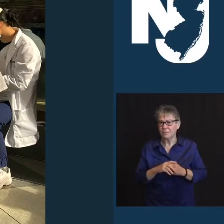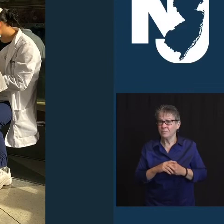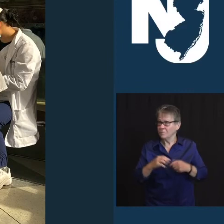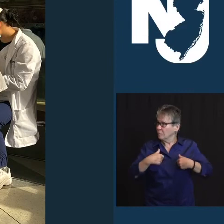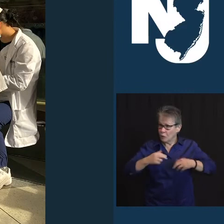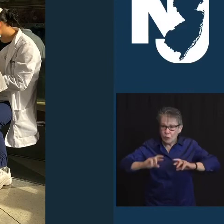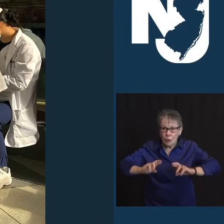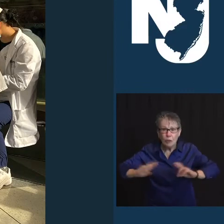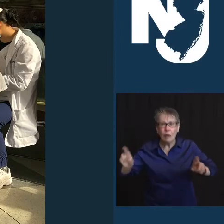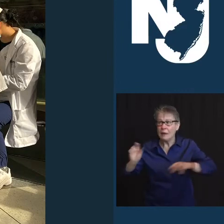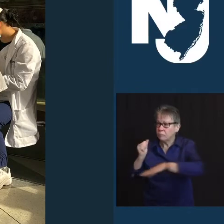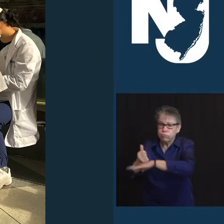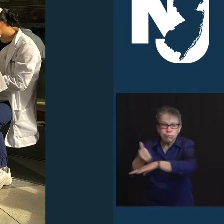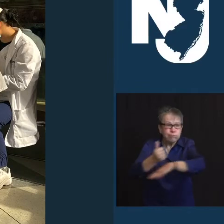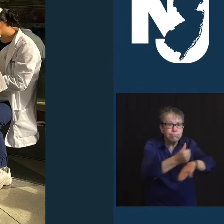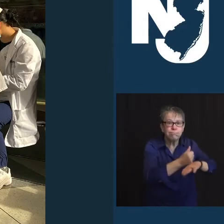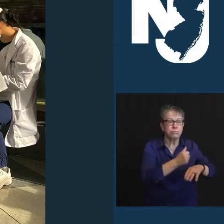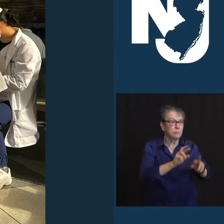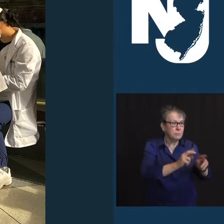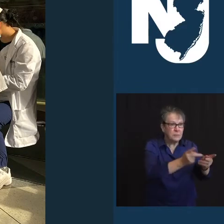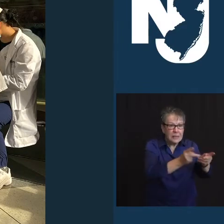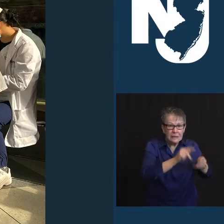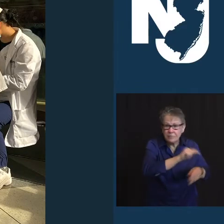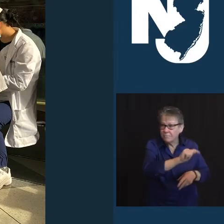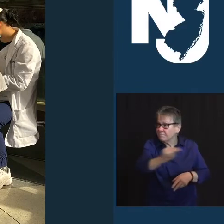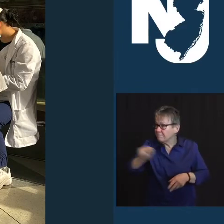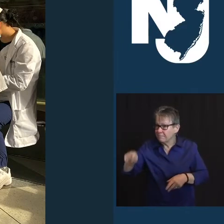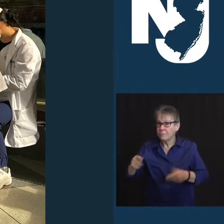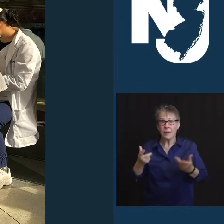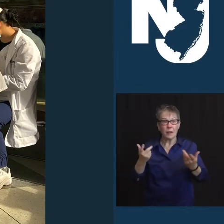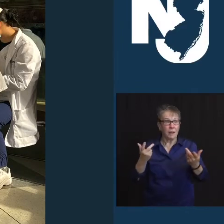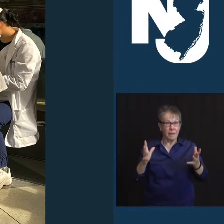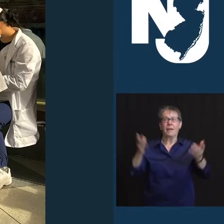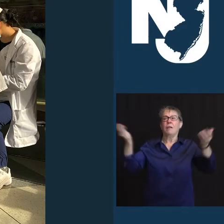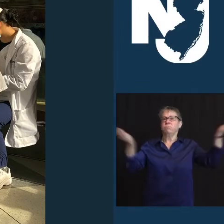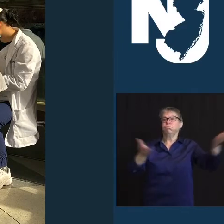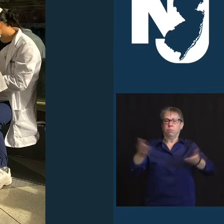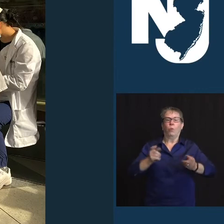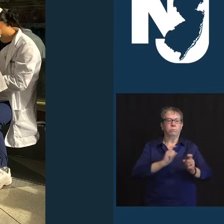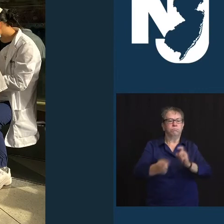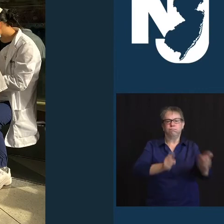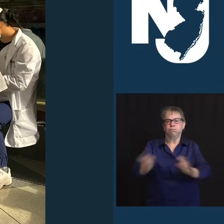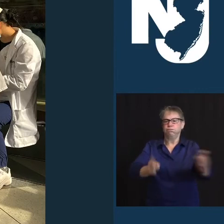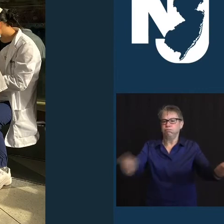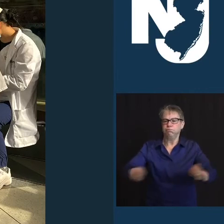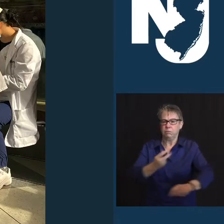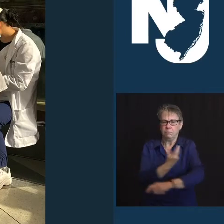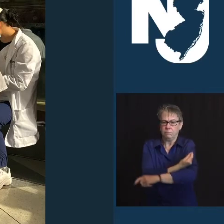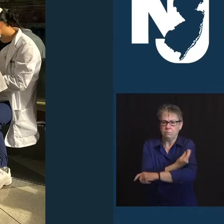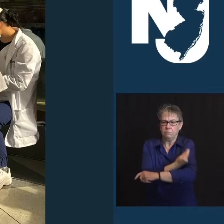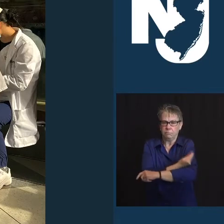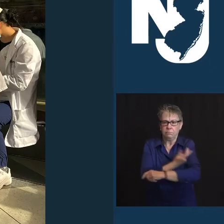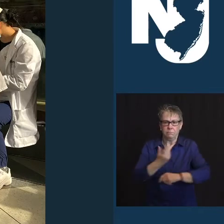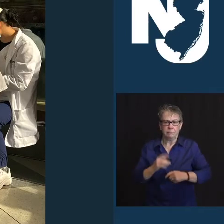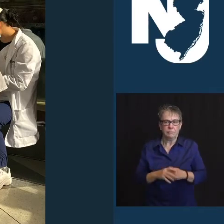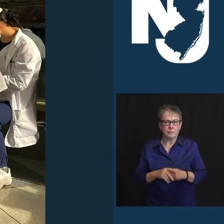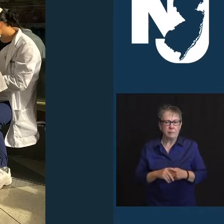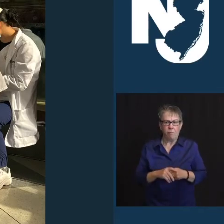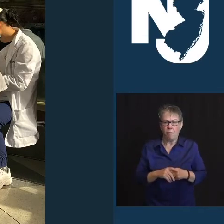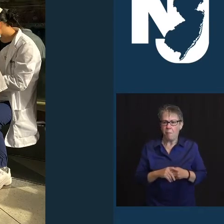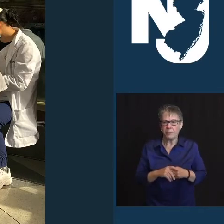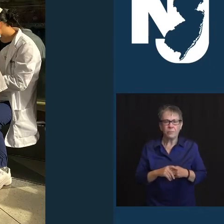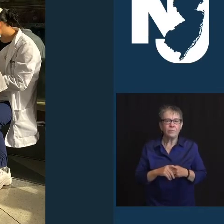these doses, and we will be able to fire on all cylinders. We will get there. There's no question about that. It won't be tomorrow or probably not next